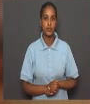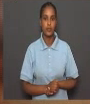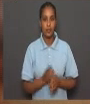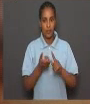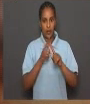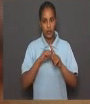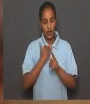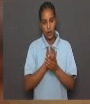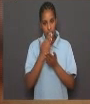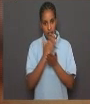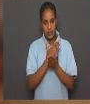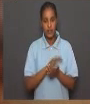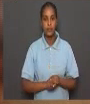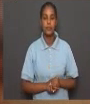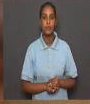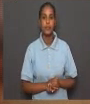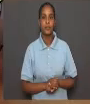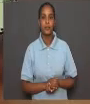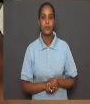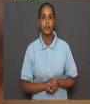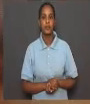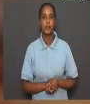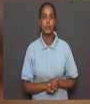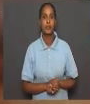Let's get back to our lesson.